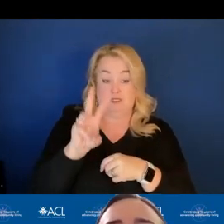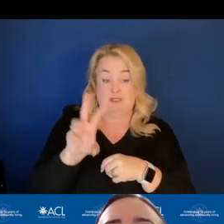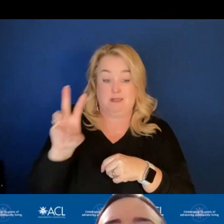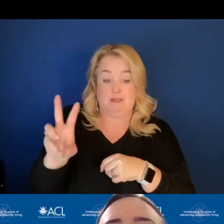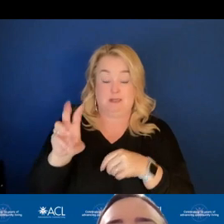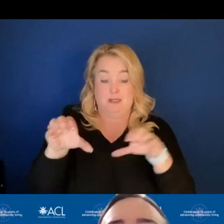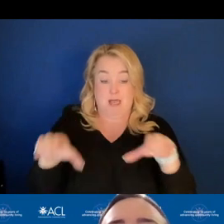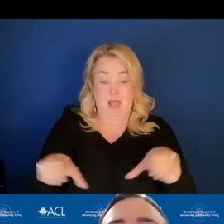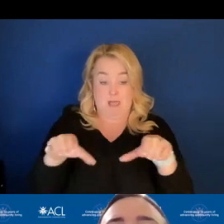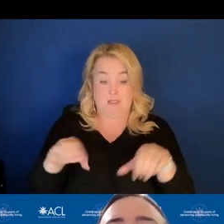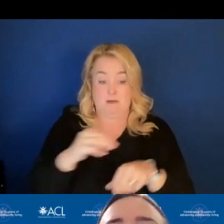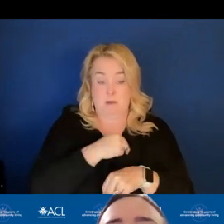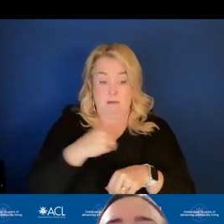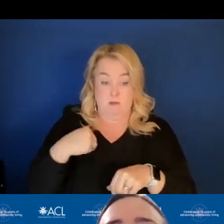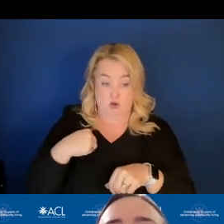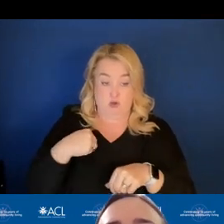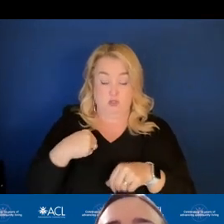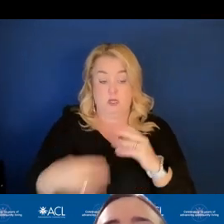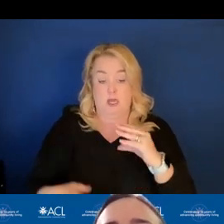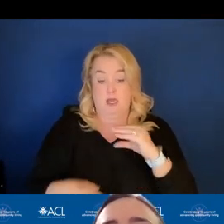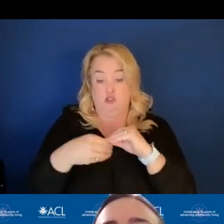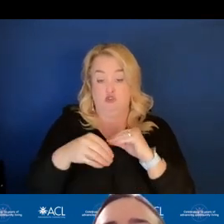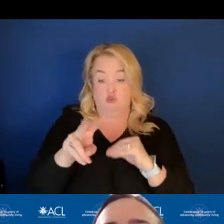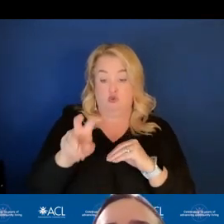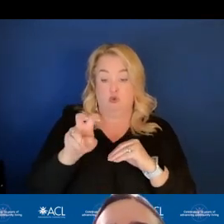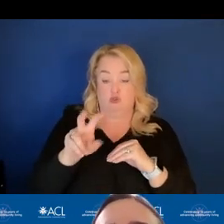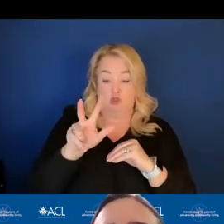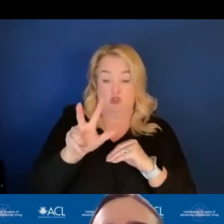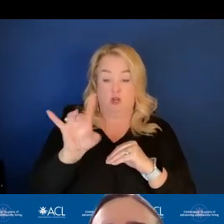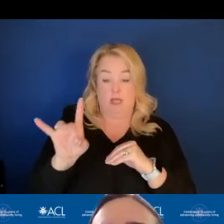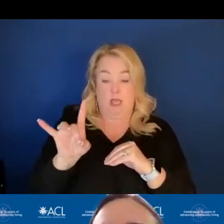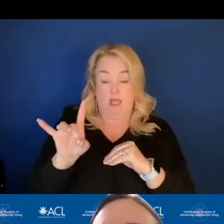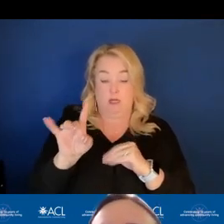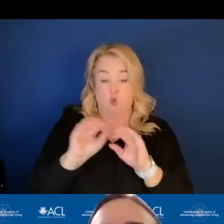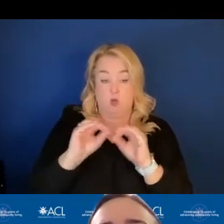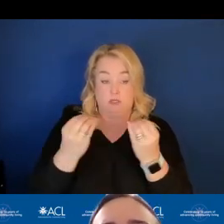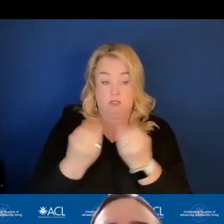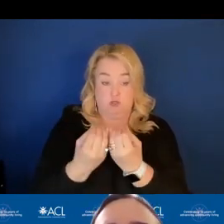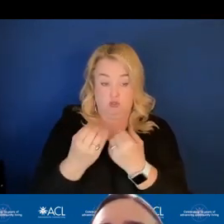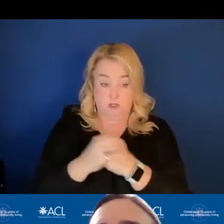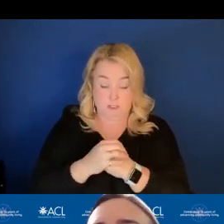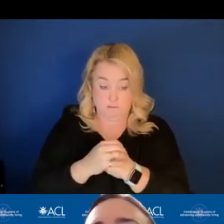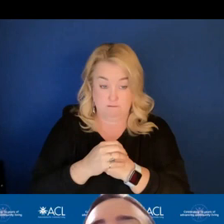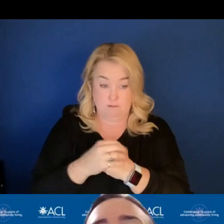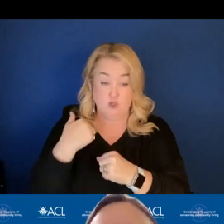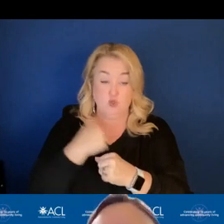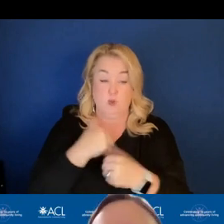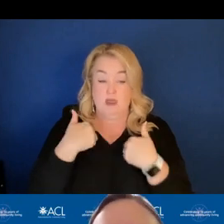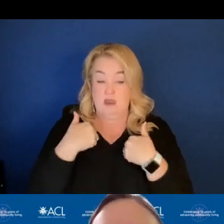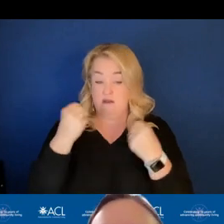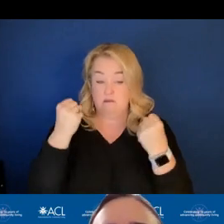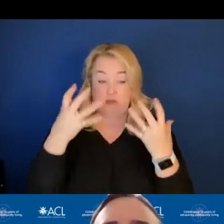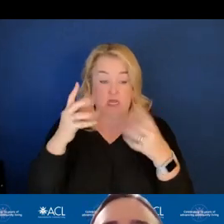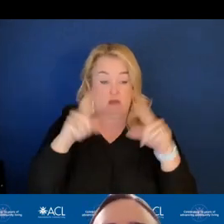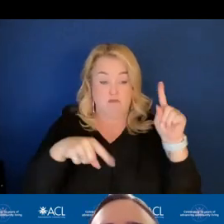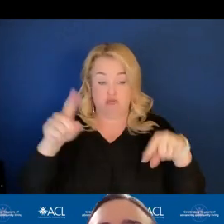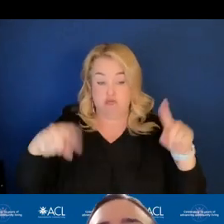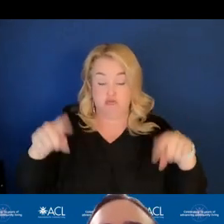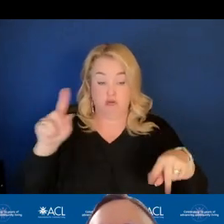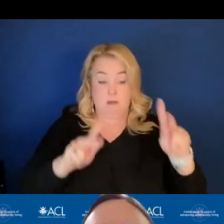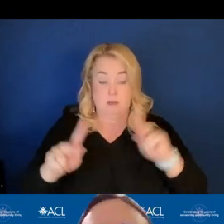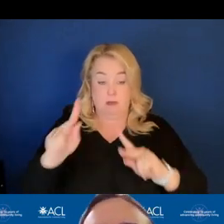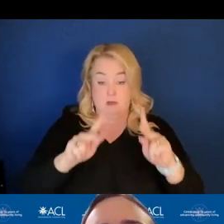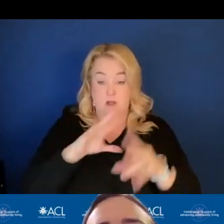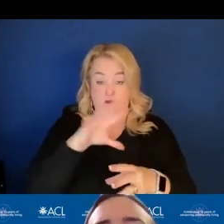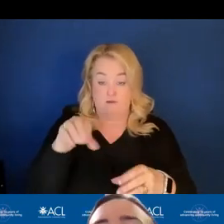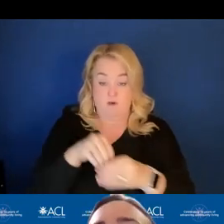members with an additional 238 organizations represented. So we have folks from all over the U.S. that are